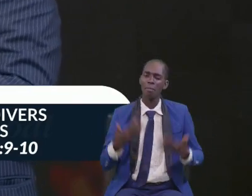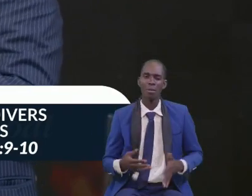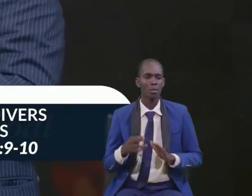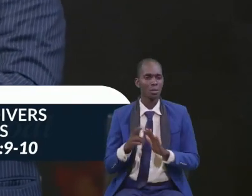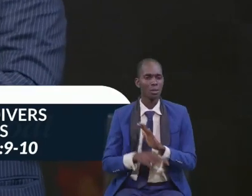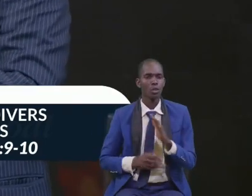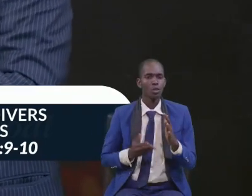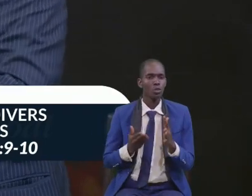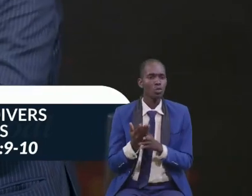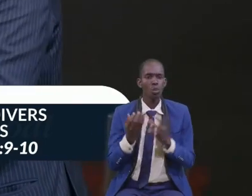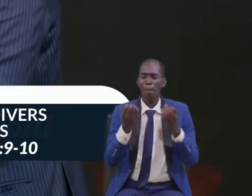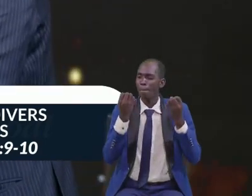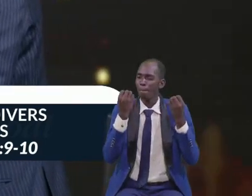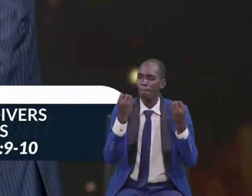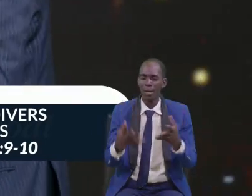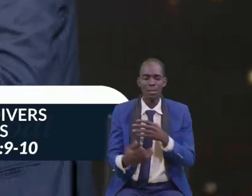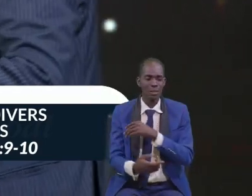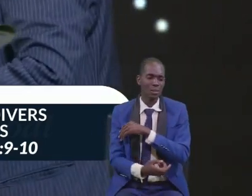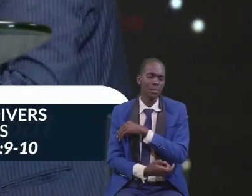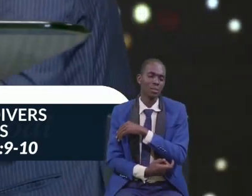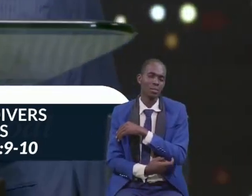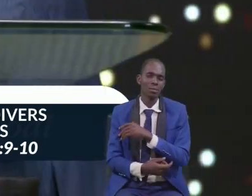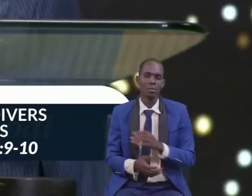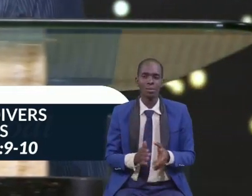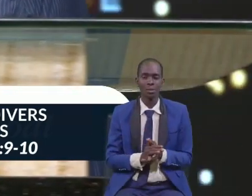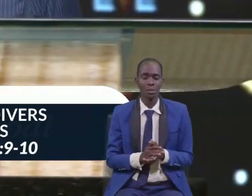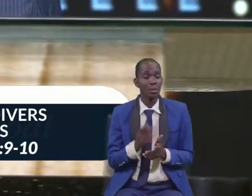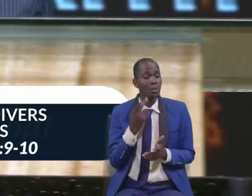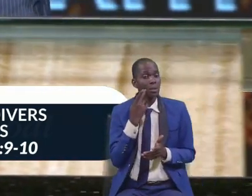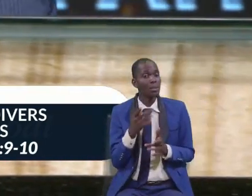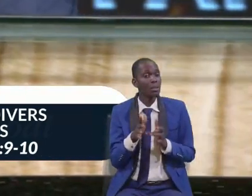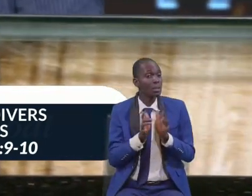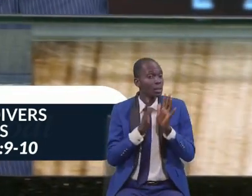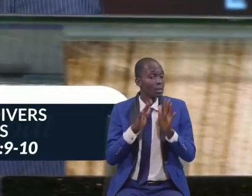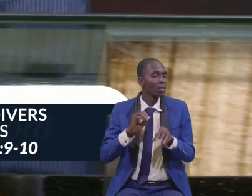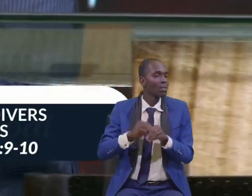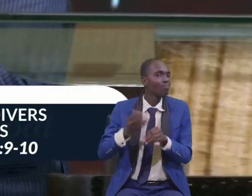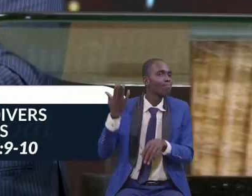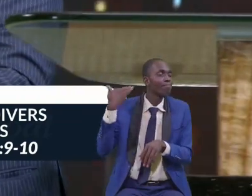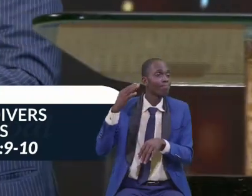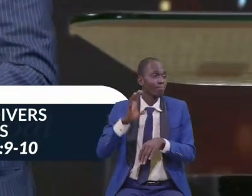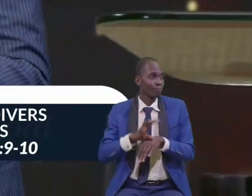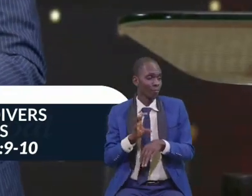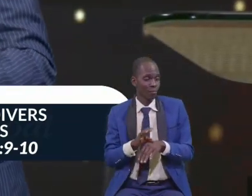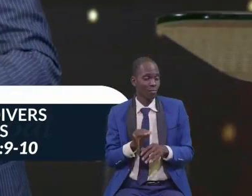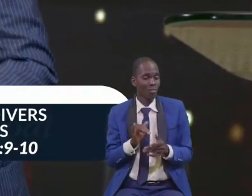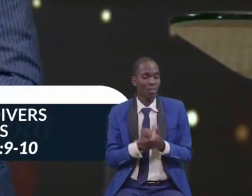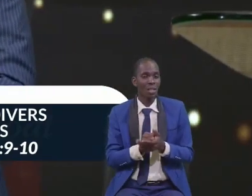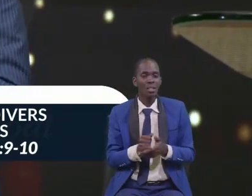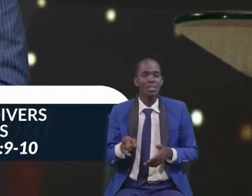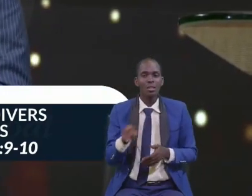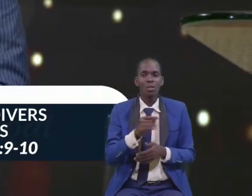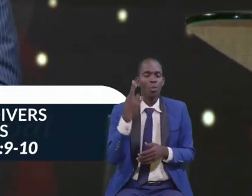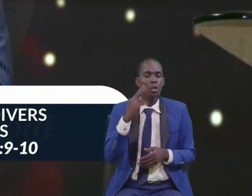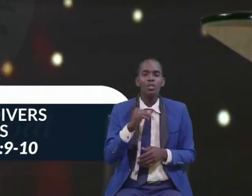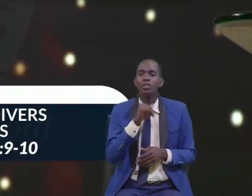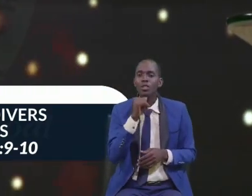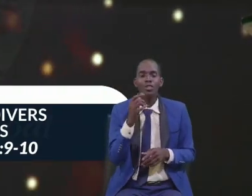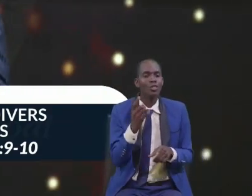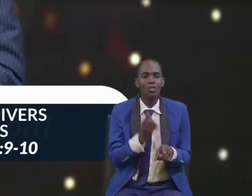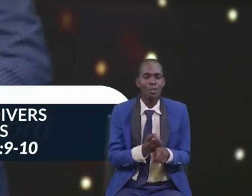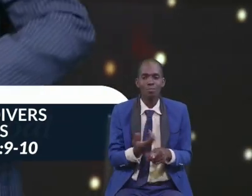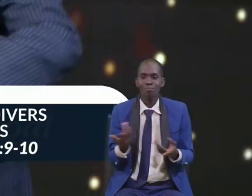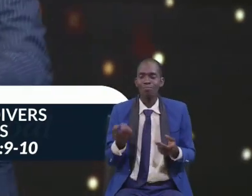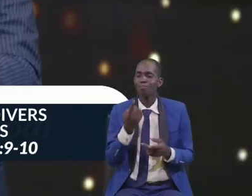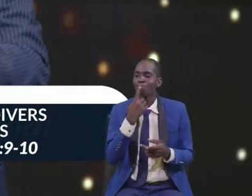manifold temptations. It looks like those Christians in the early church, they were not just superficial